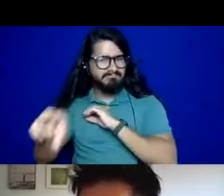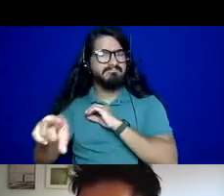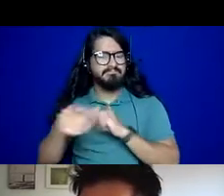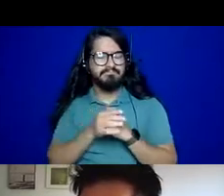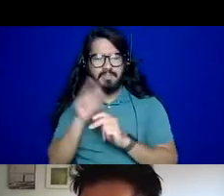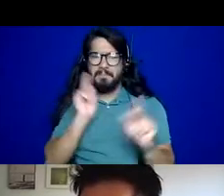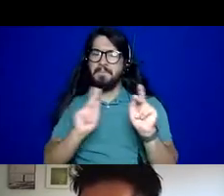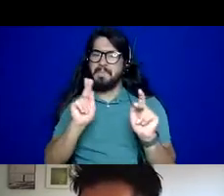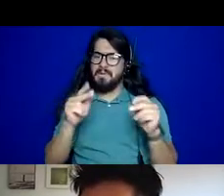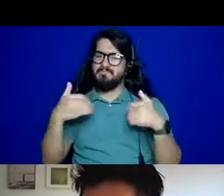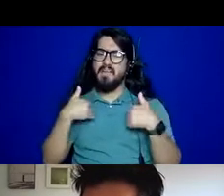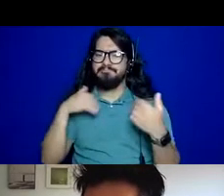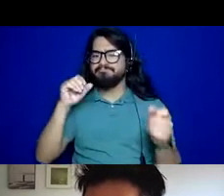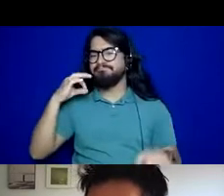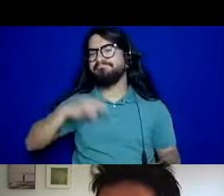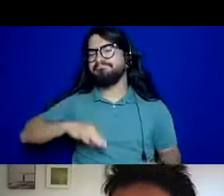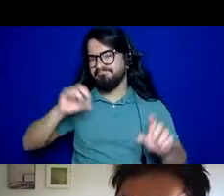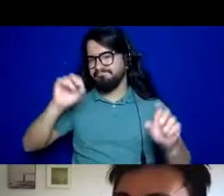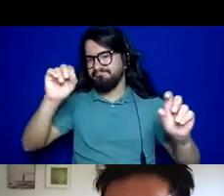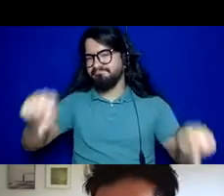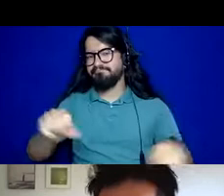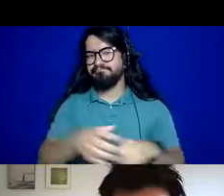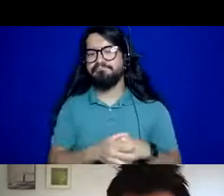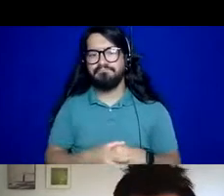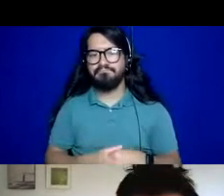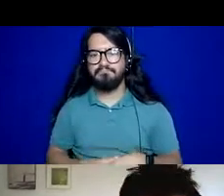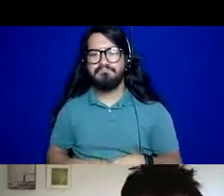people can have those notes. Okay,